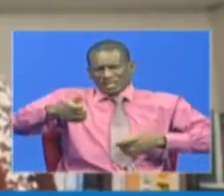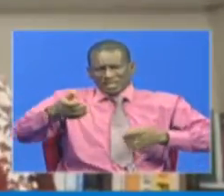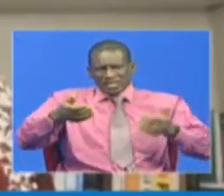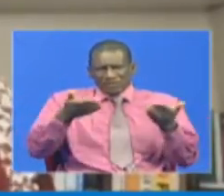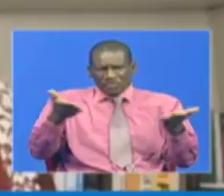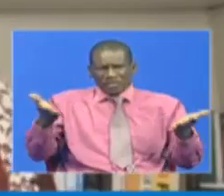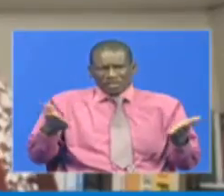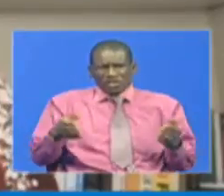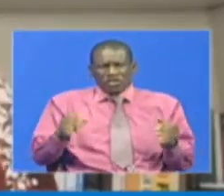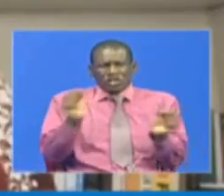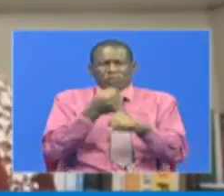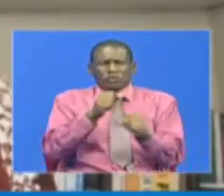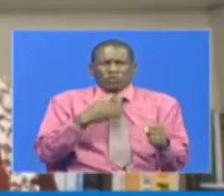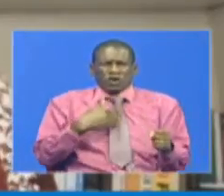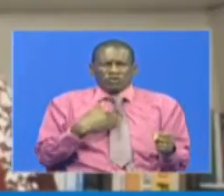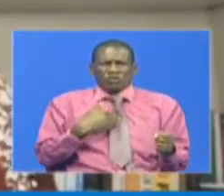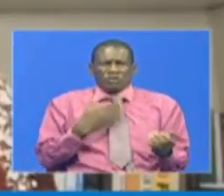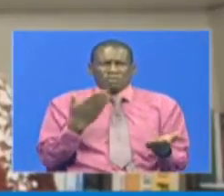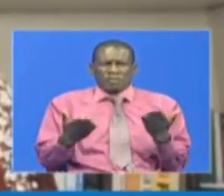100